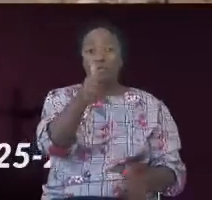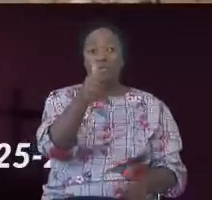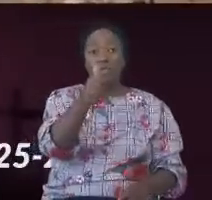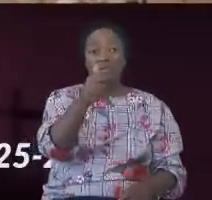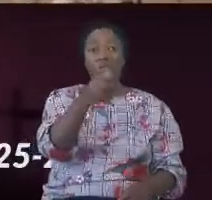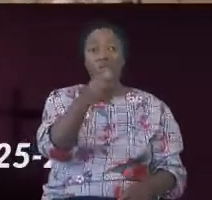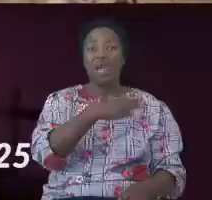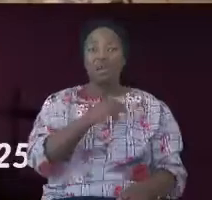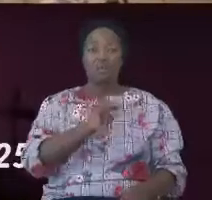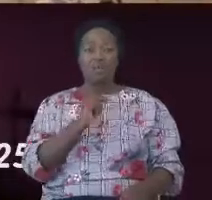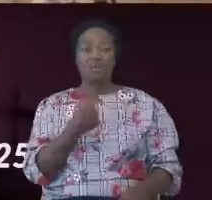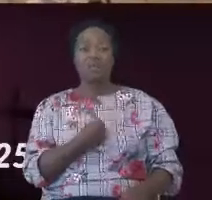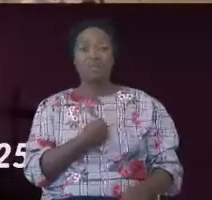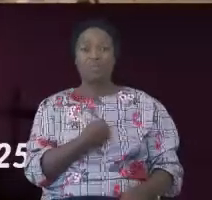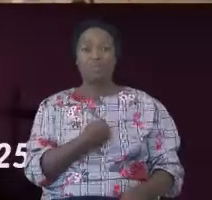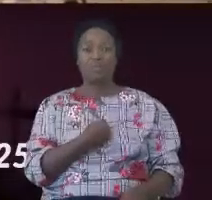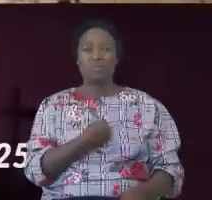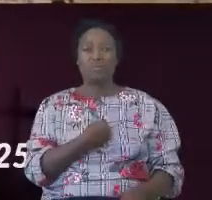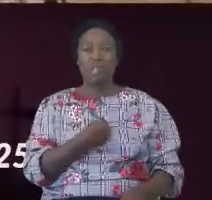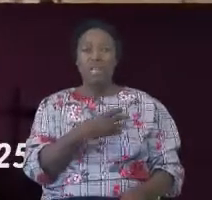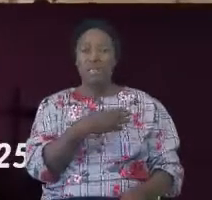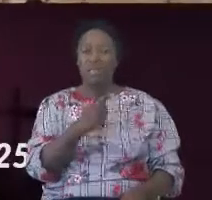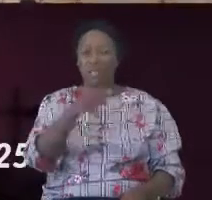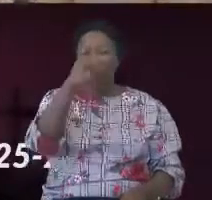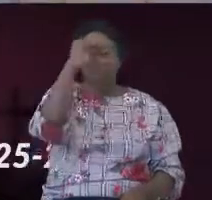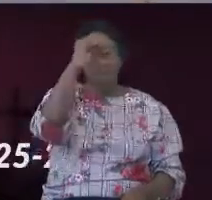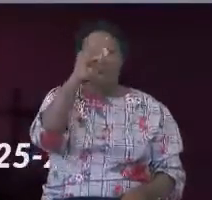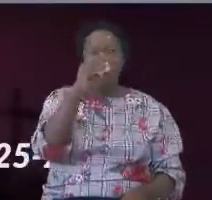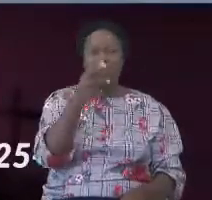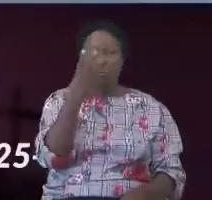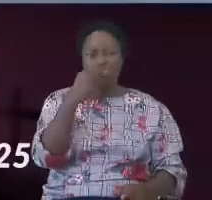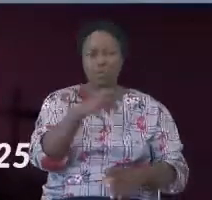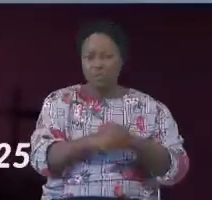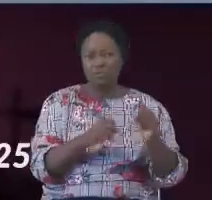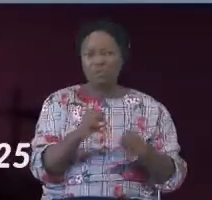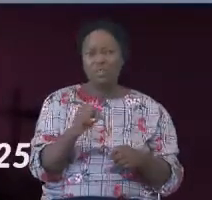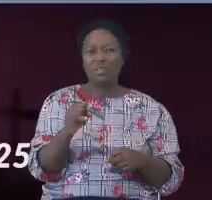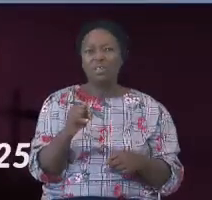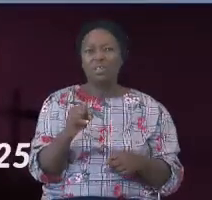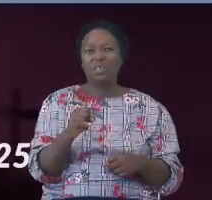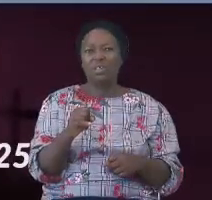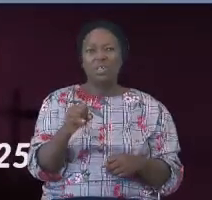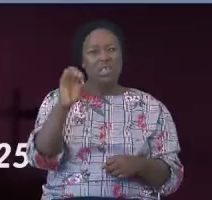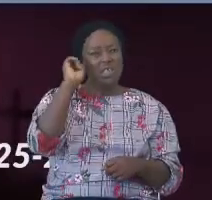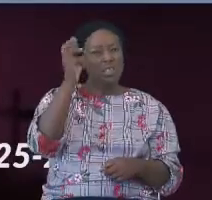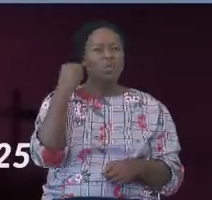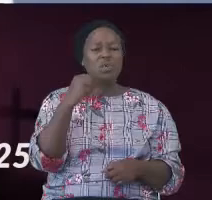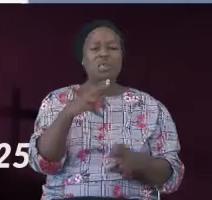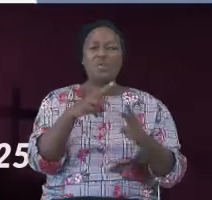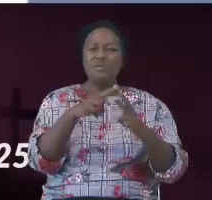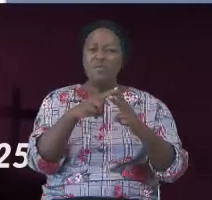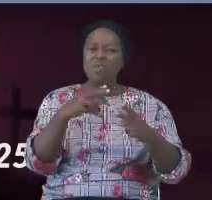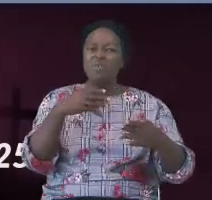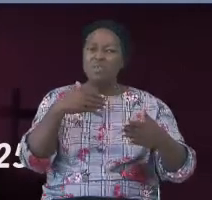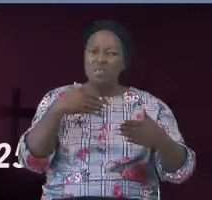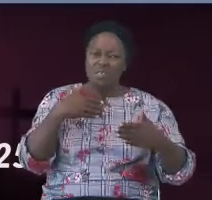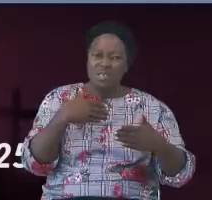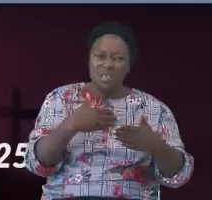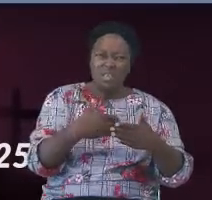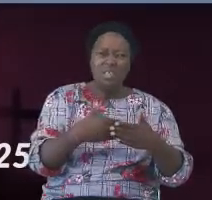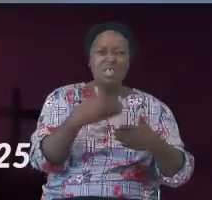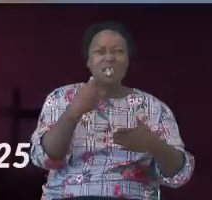if thou be the christ said thyself and us the man was